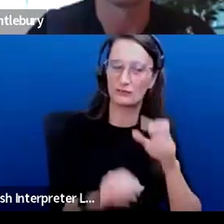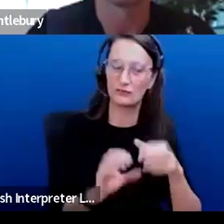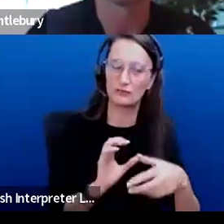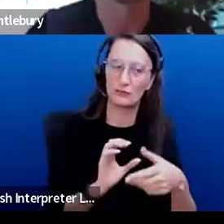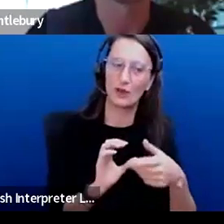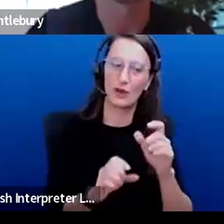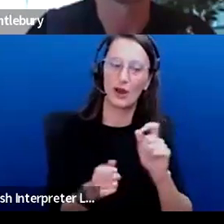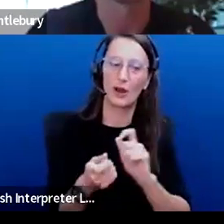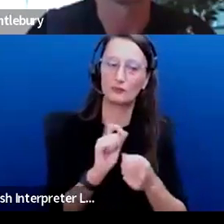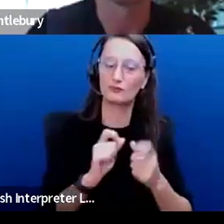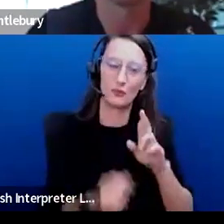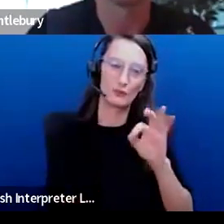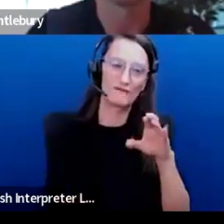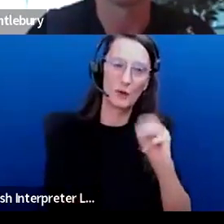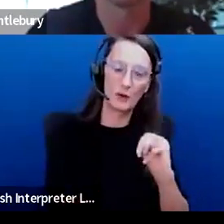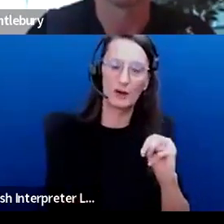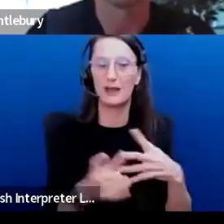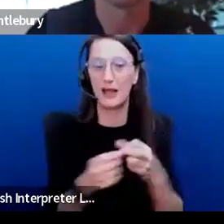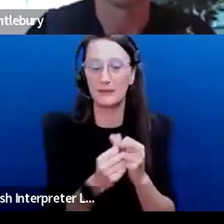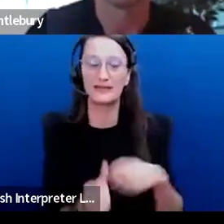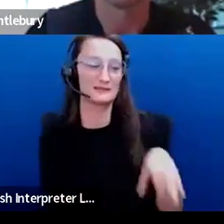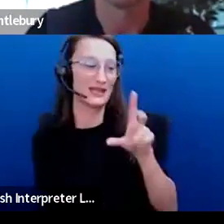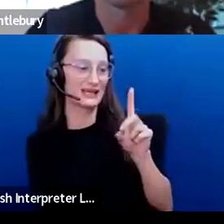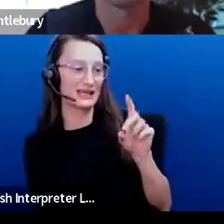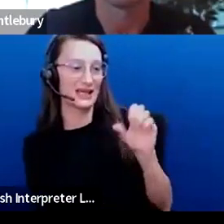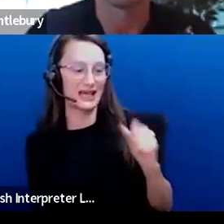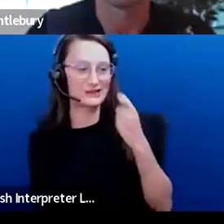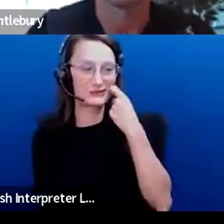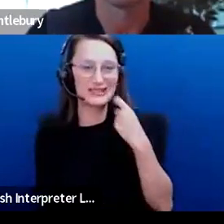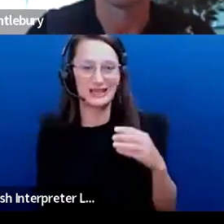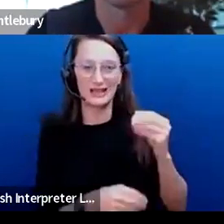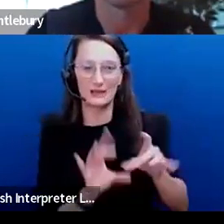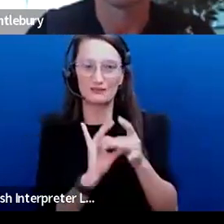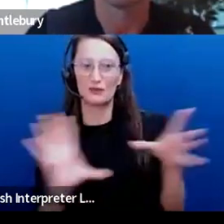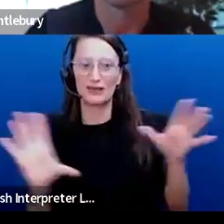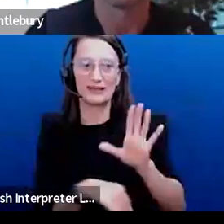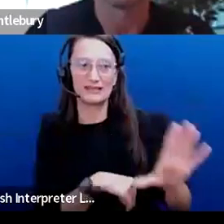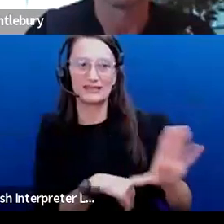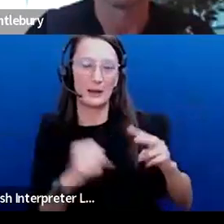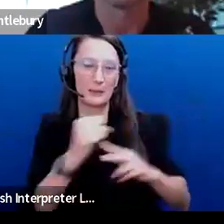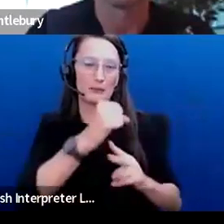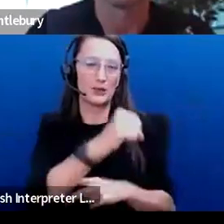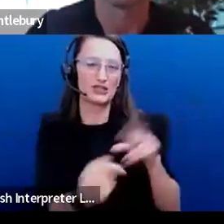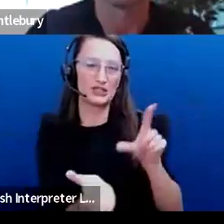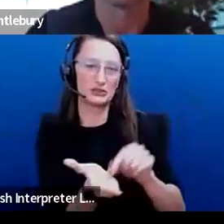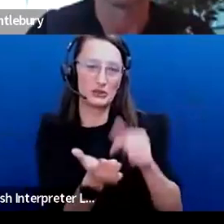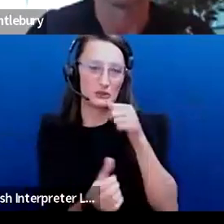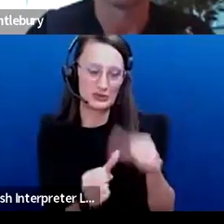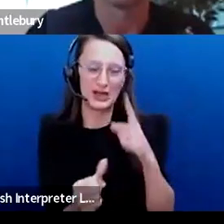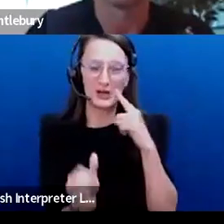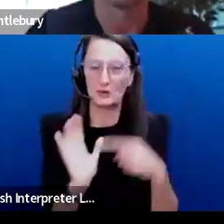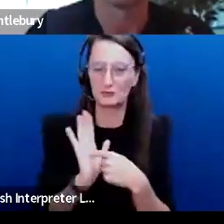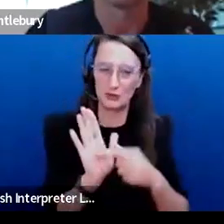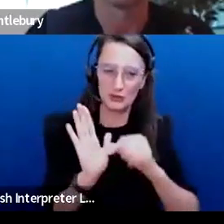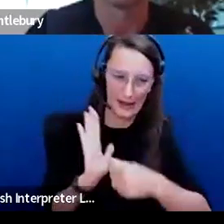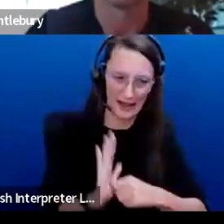that. DDS just released their Bridges newsletter, so we'll kind of show folks what's highlighted this month in that newsletter, and so you guys can do